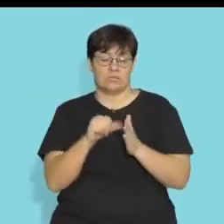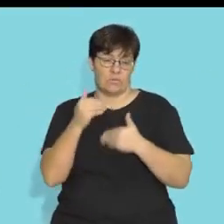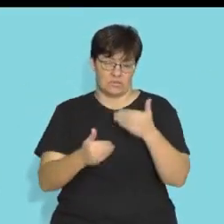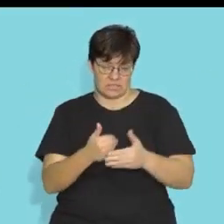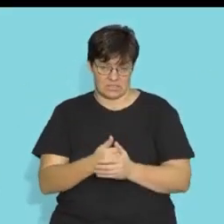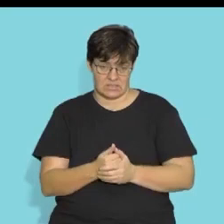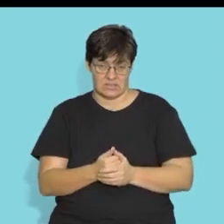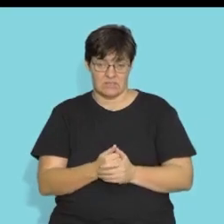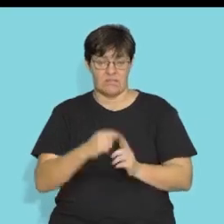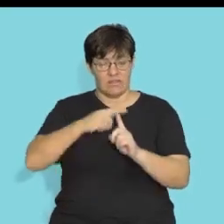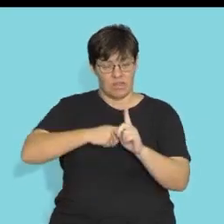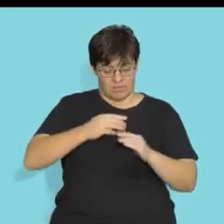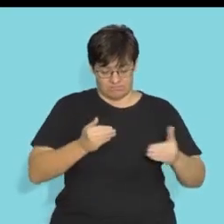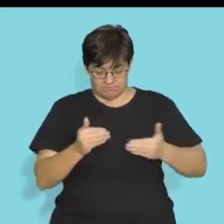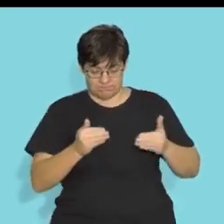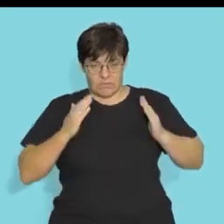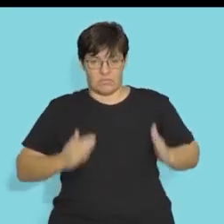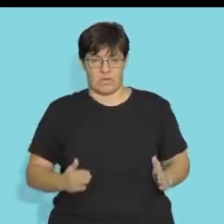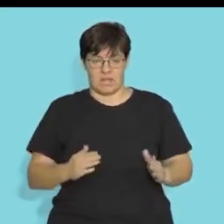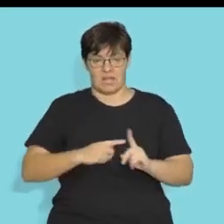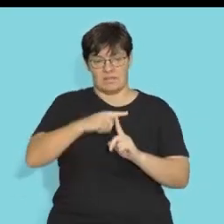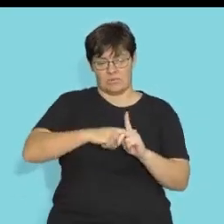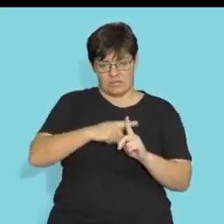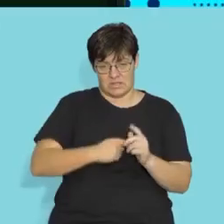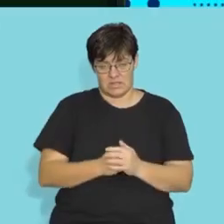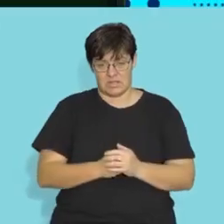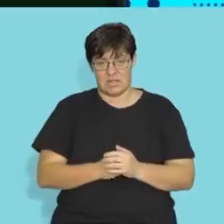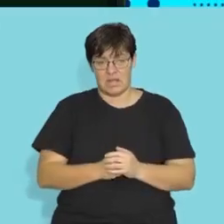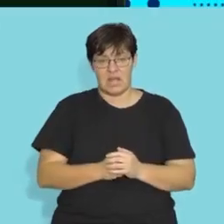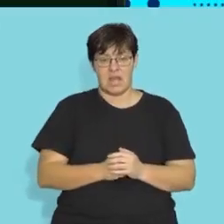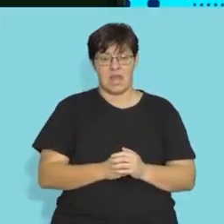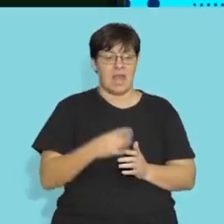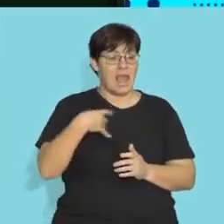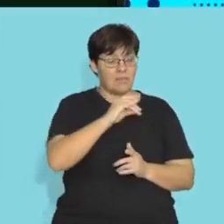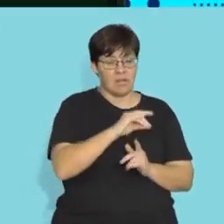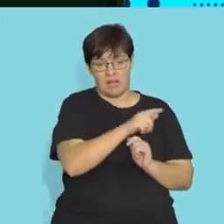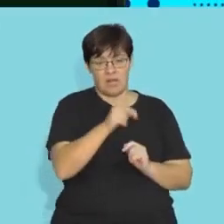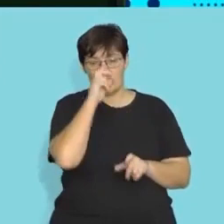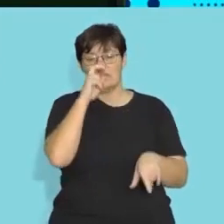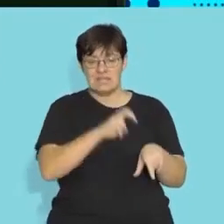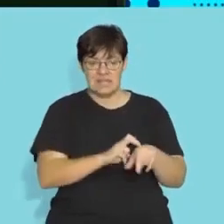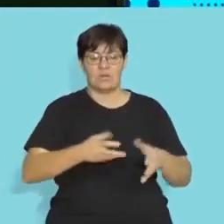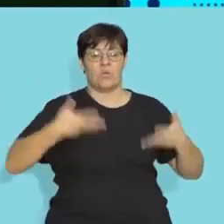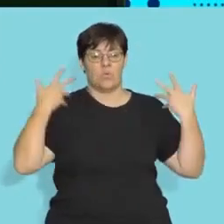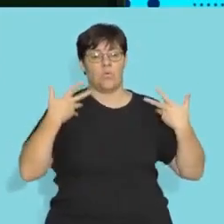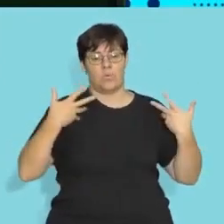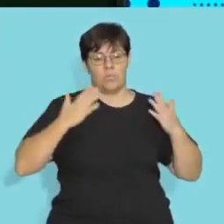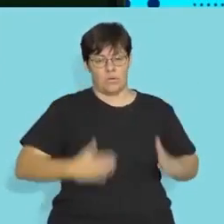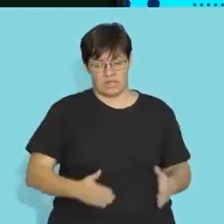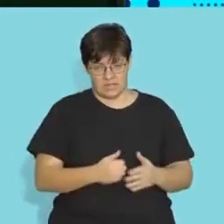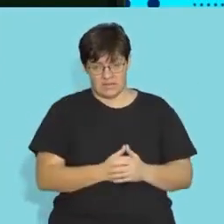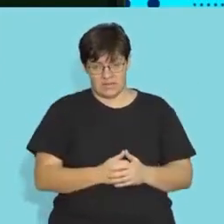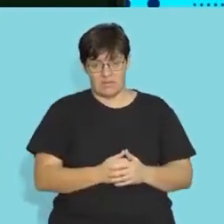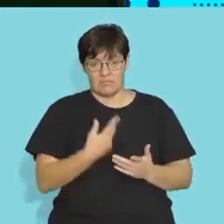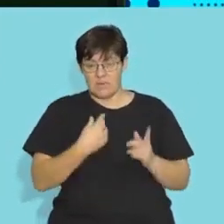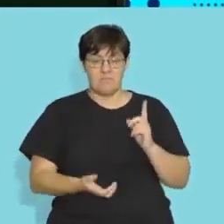an important process in also thermoregulating our body surfaces. We know that animals that live on land require to cool their